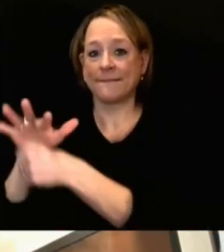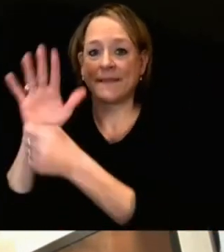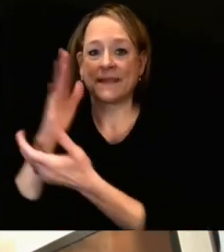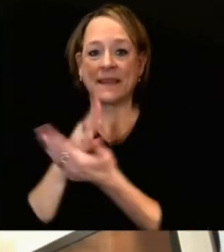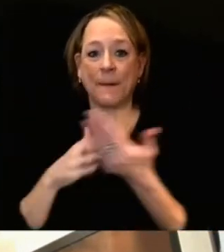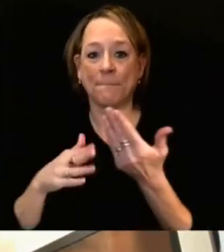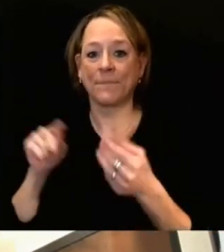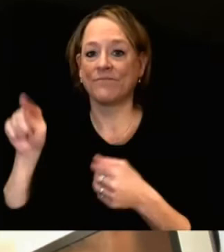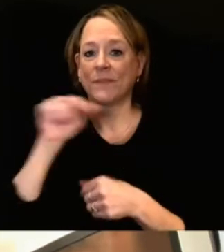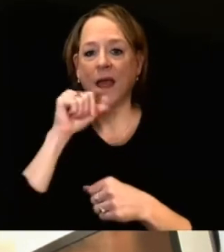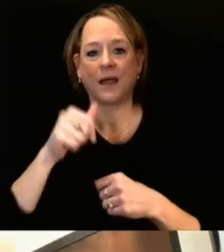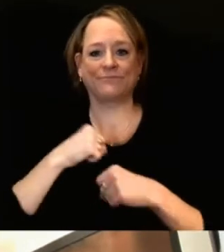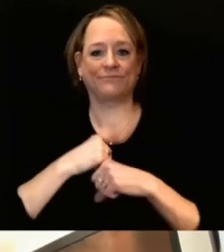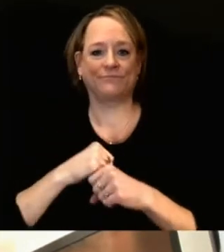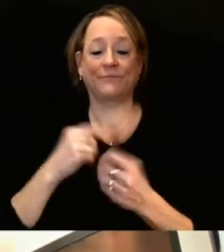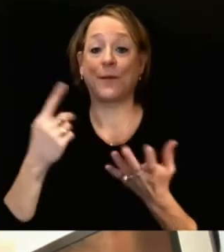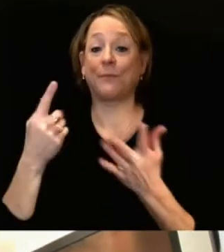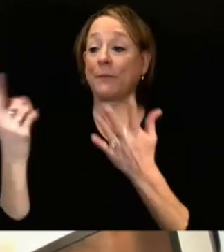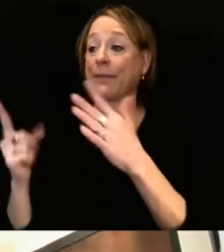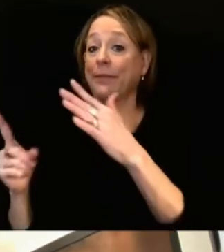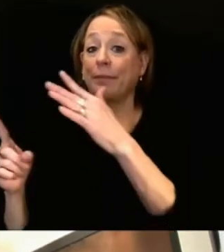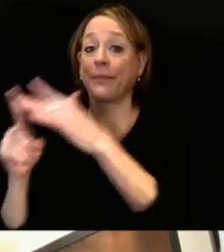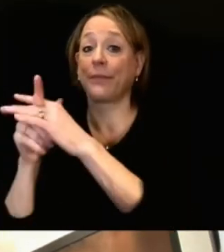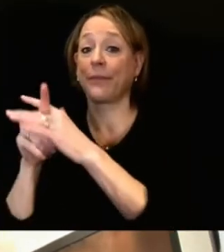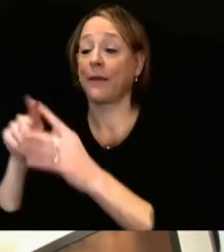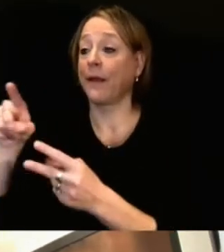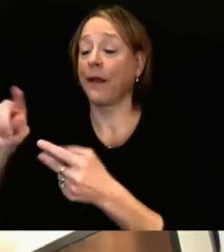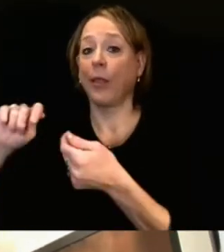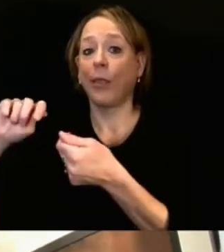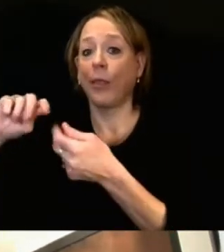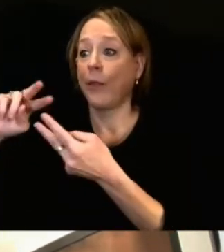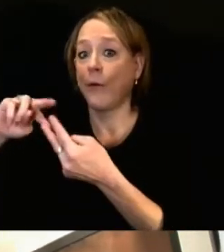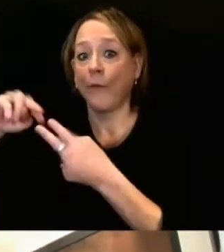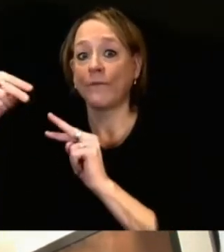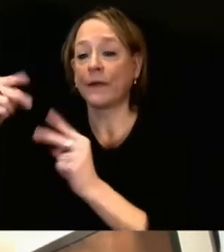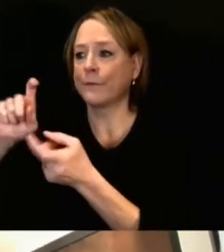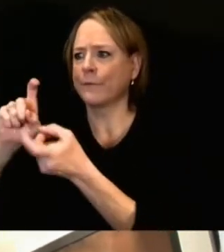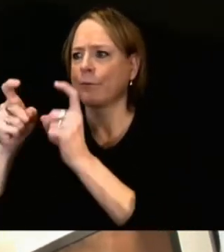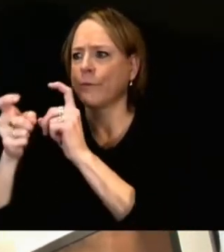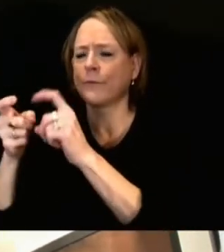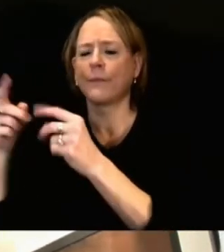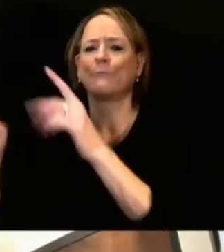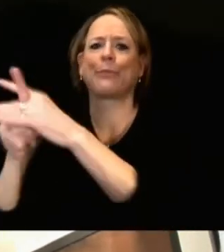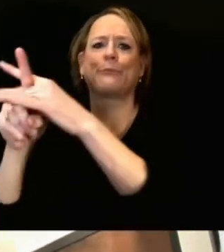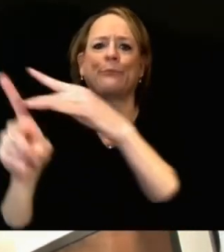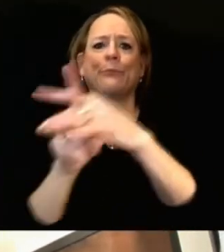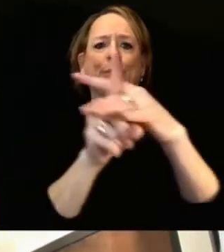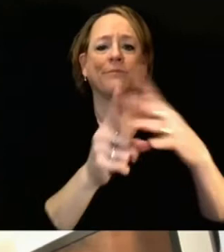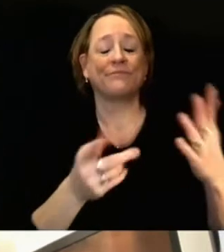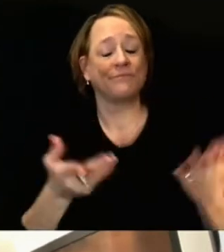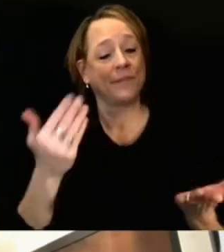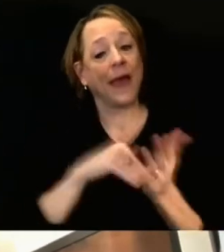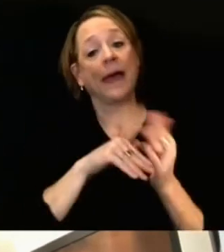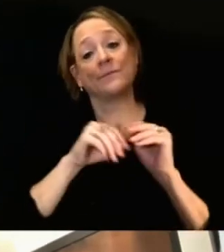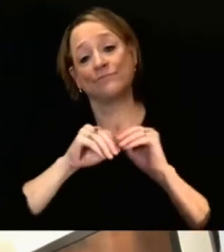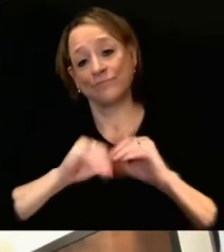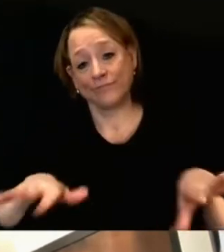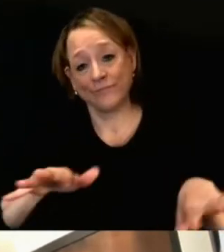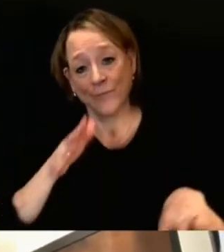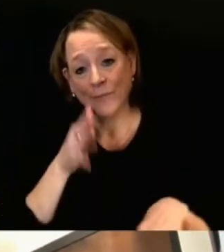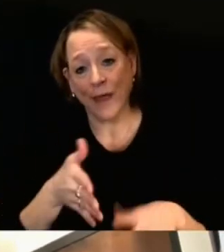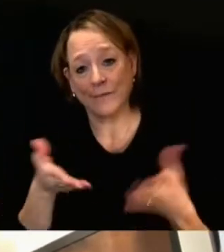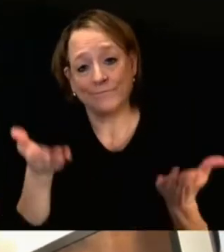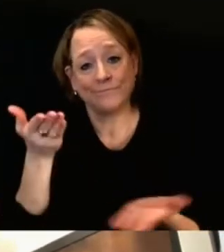immune response, be transmitted highly easily, and be more dangerous. So that calls for really, I think, an